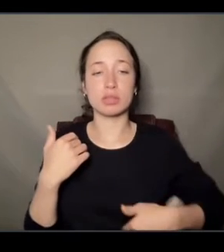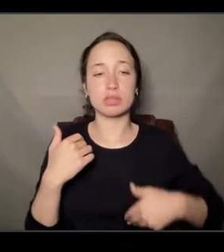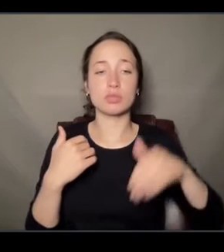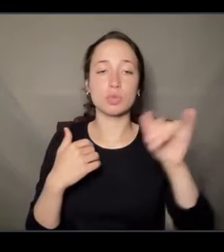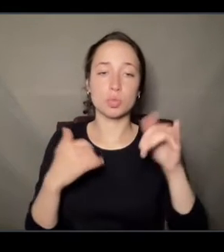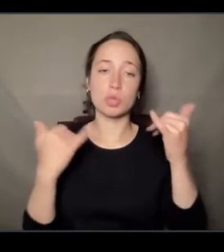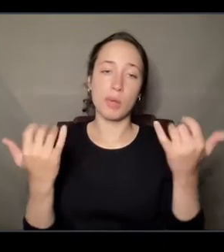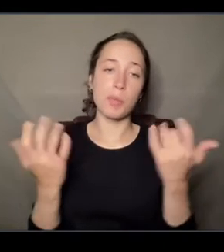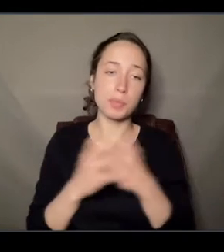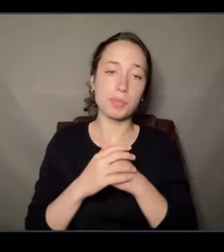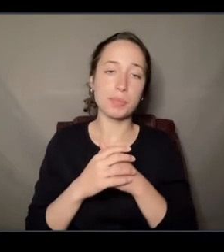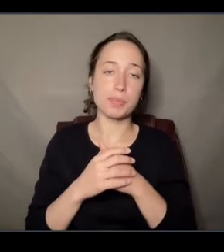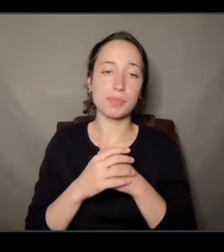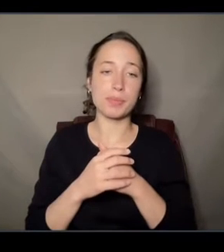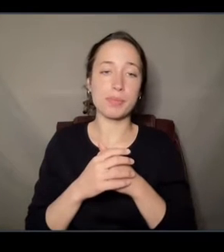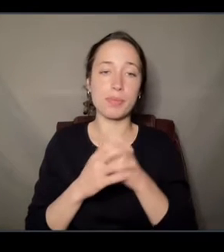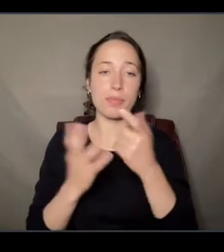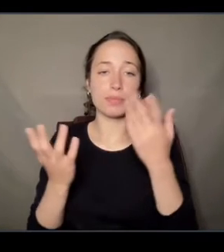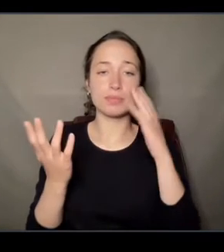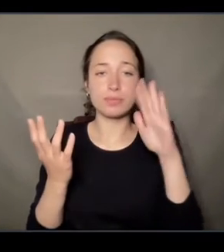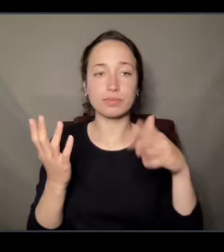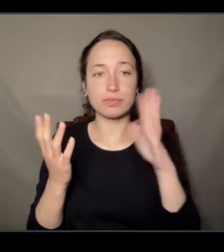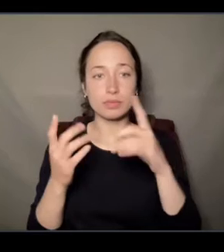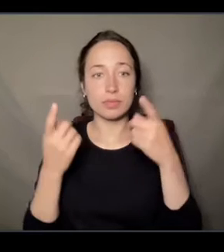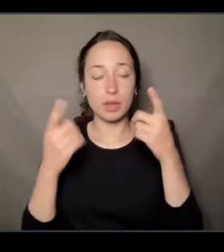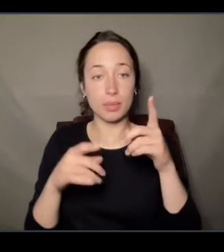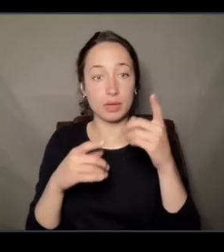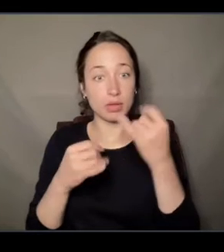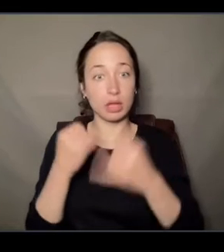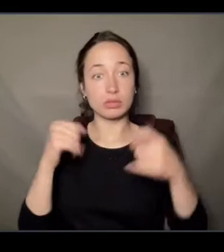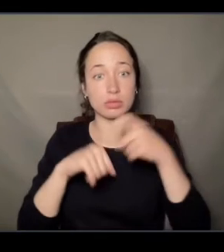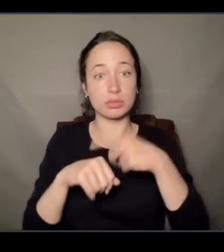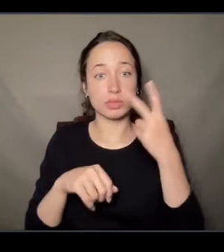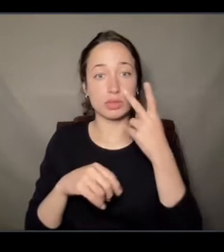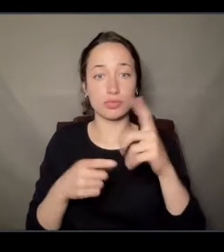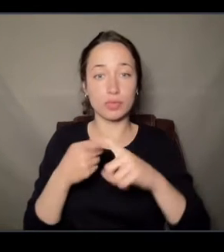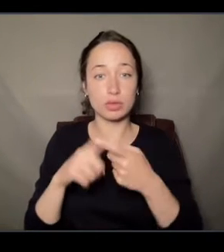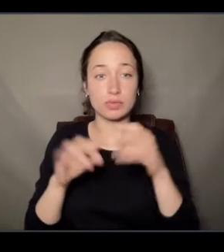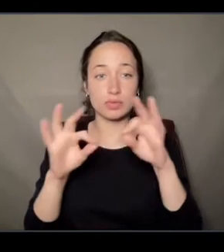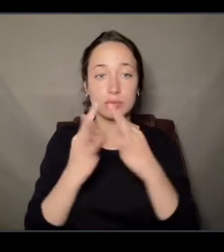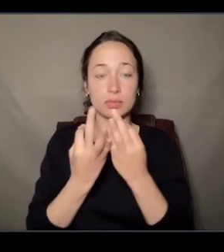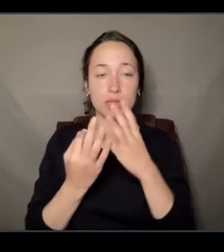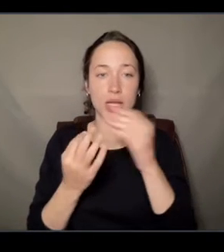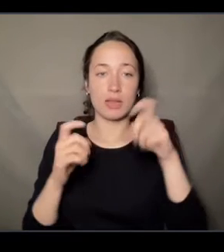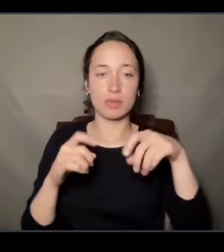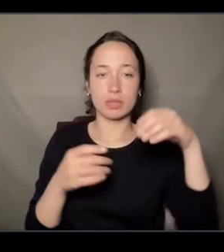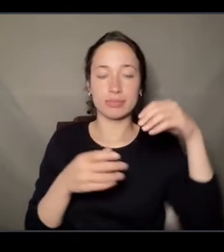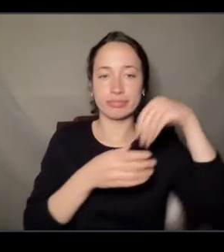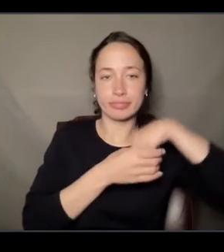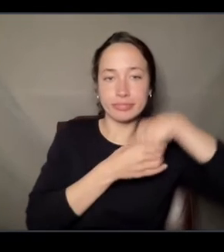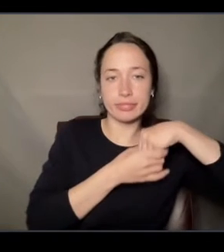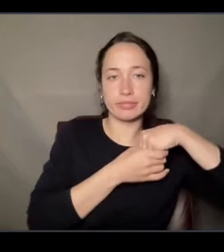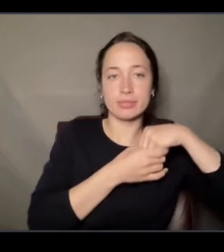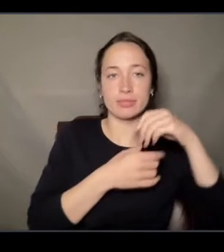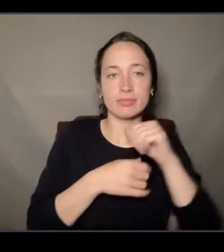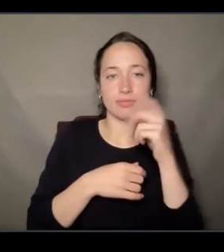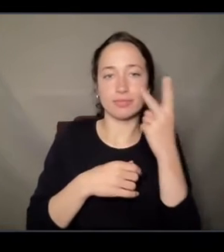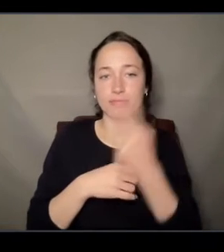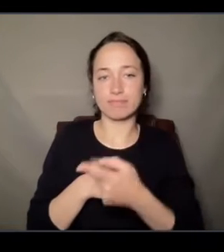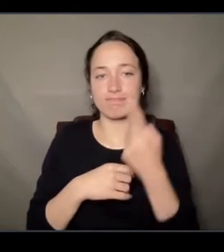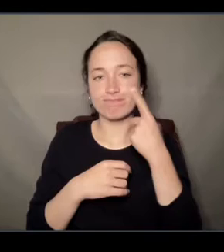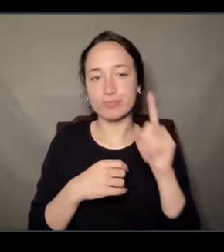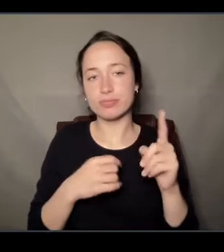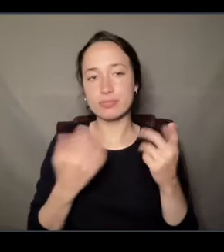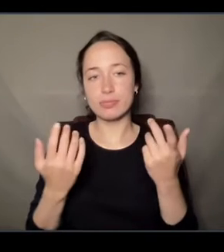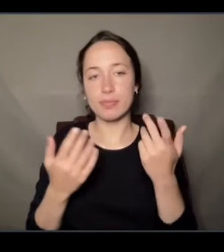that sense as well, that you didn't know it was going to be the last time you saw your friends and family and then had to go inside and not see